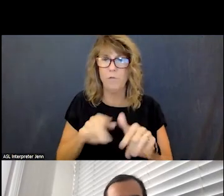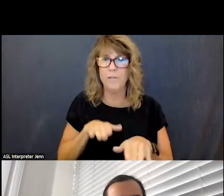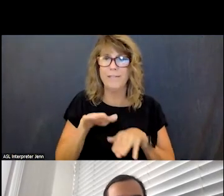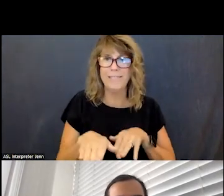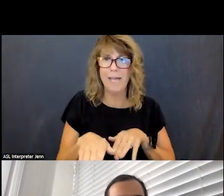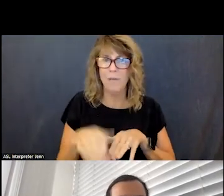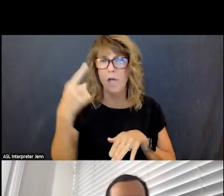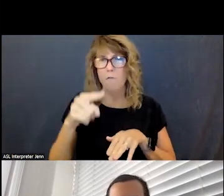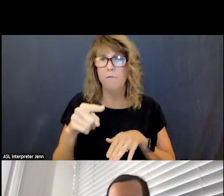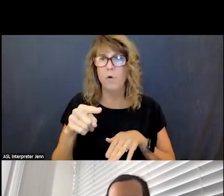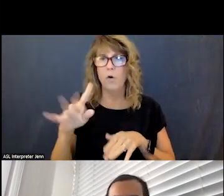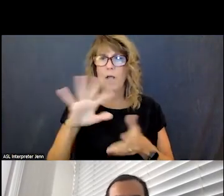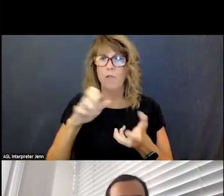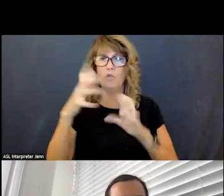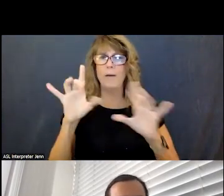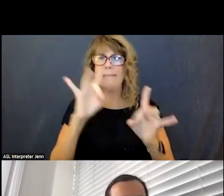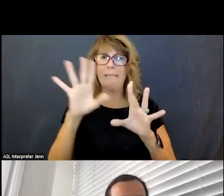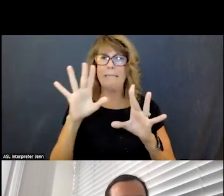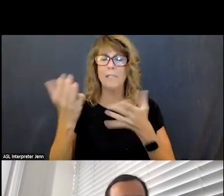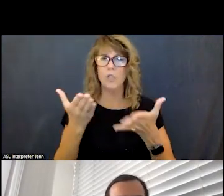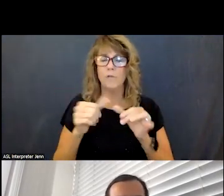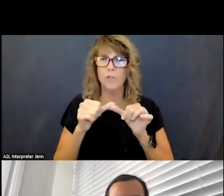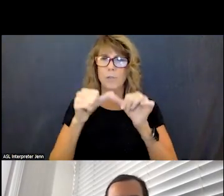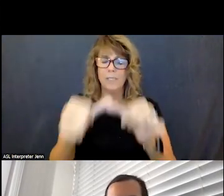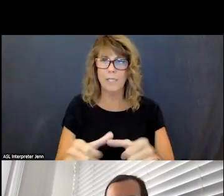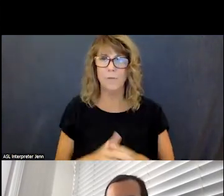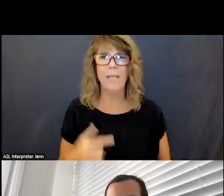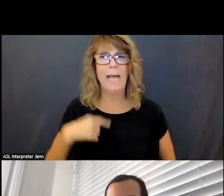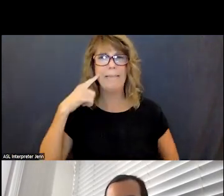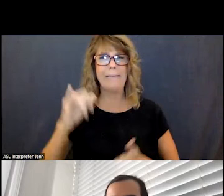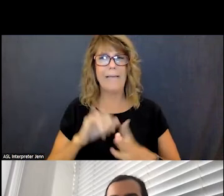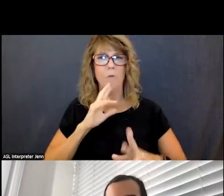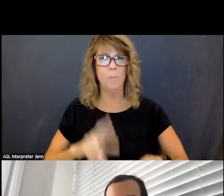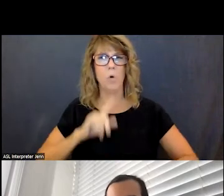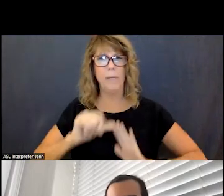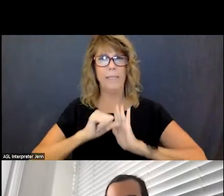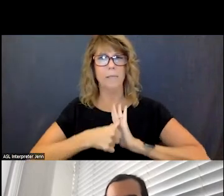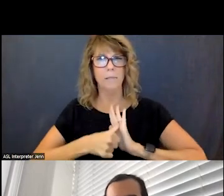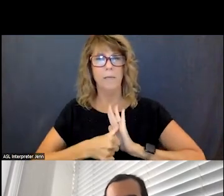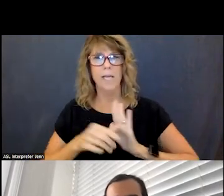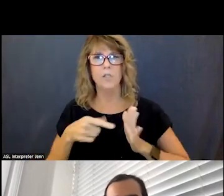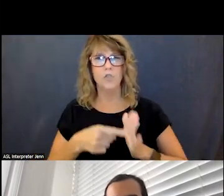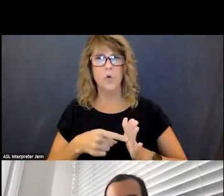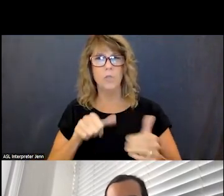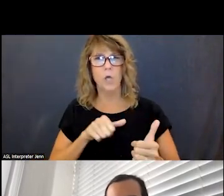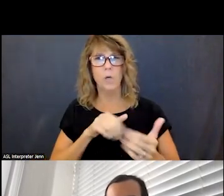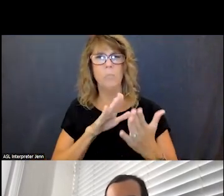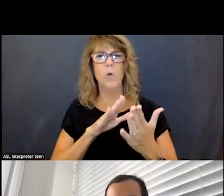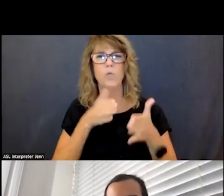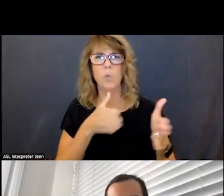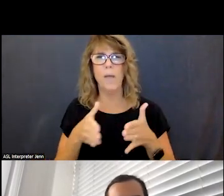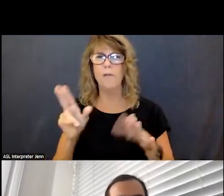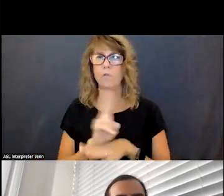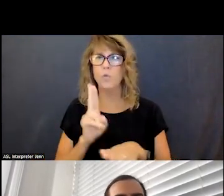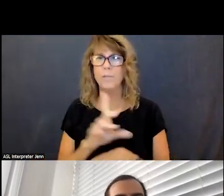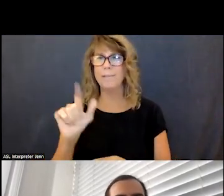crisis service continuum. And so I think the RAND report really highlights an approach to using data and research methods to